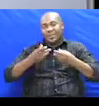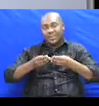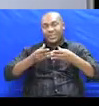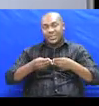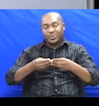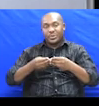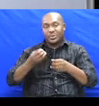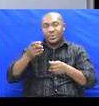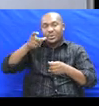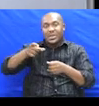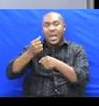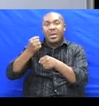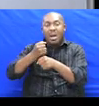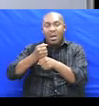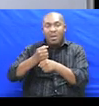provide